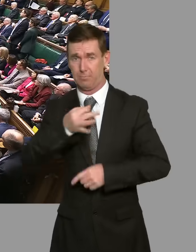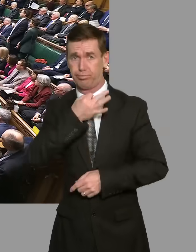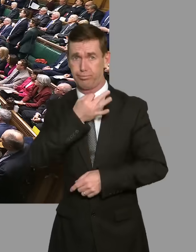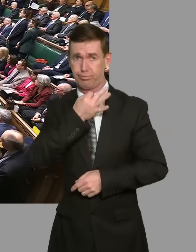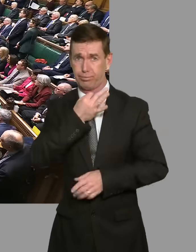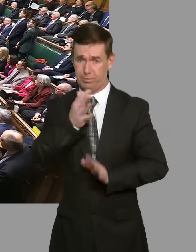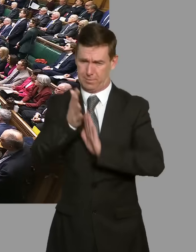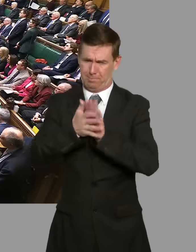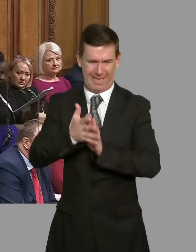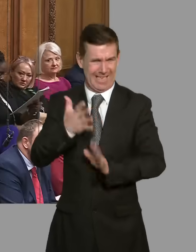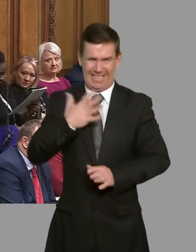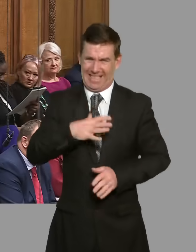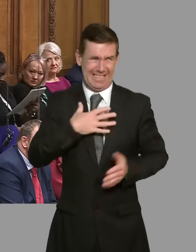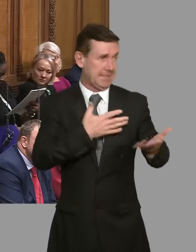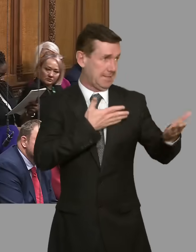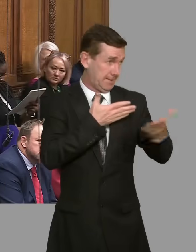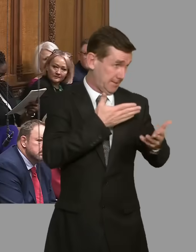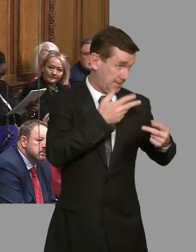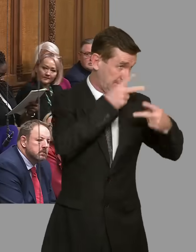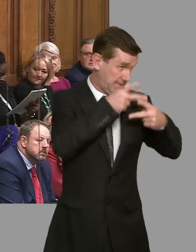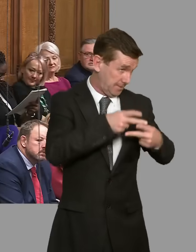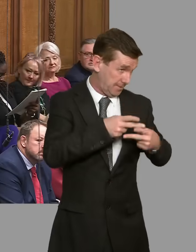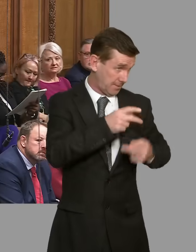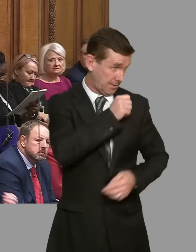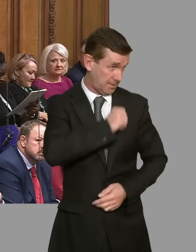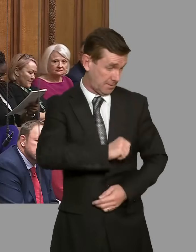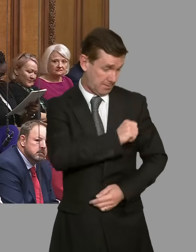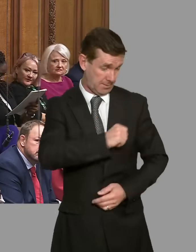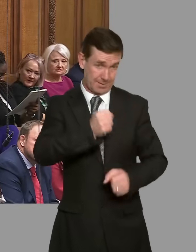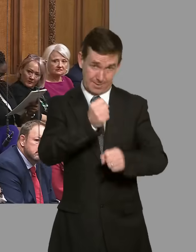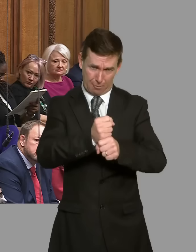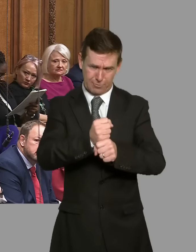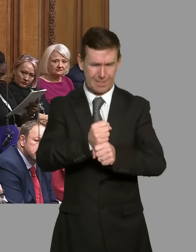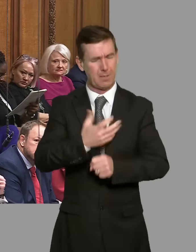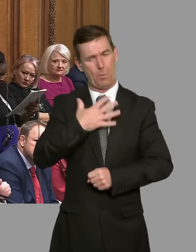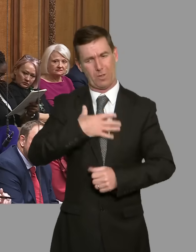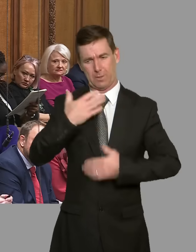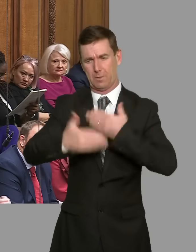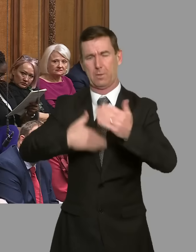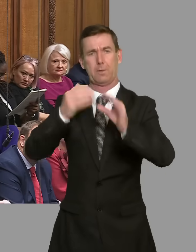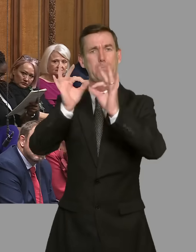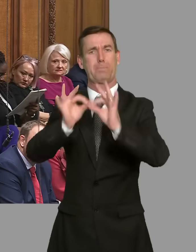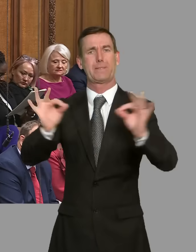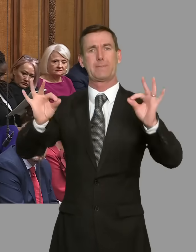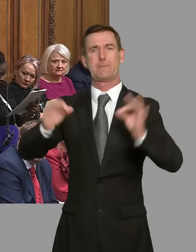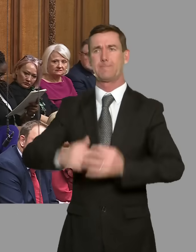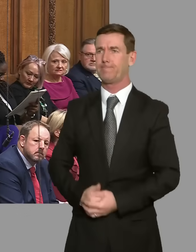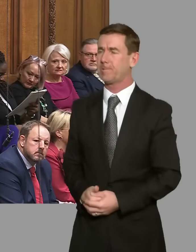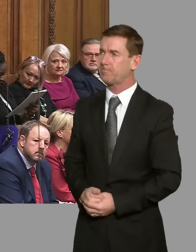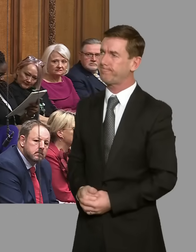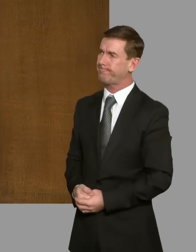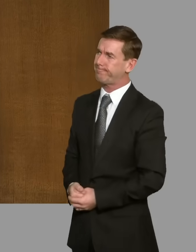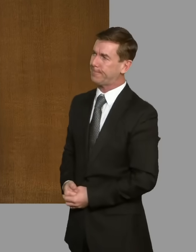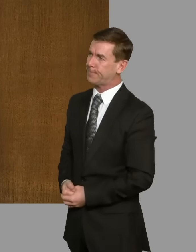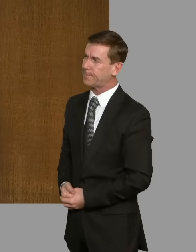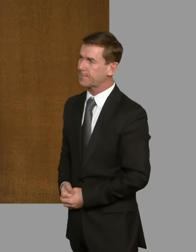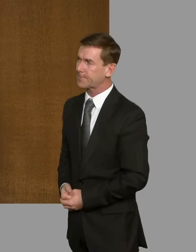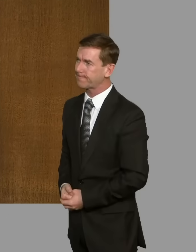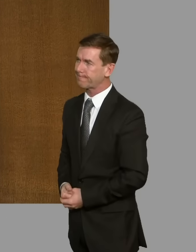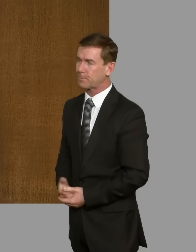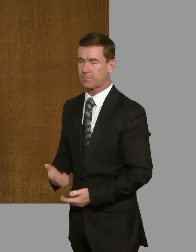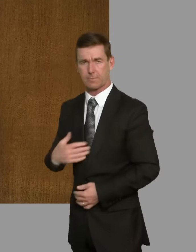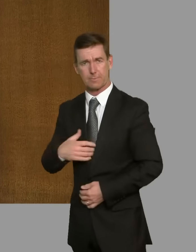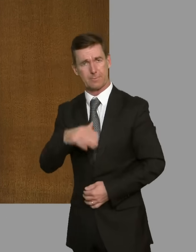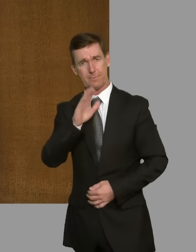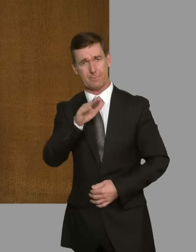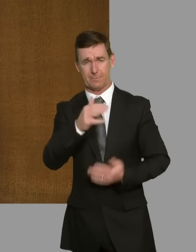Prime Minister, even its strongest advocates acknowledge that Northern Ireland is trapped in dysfunction, and not because reform isn't possible, but